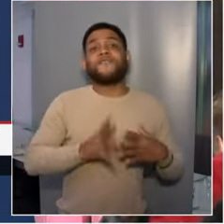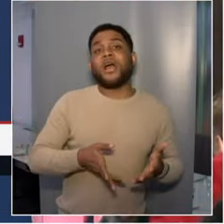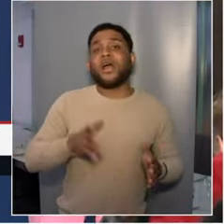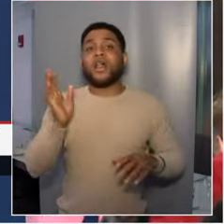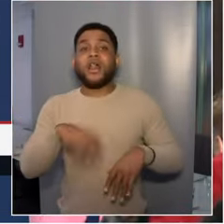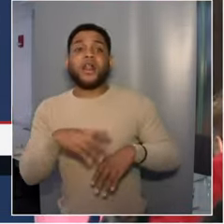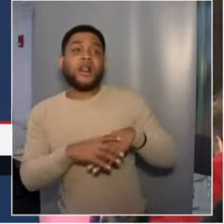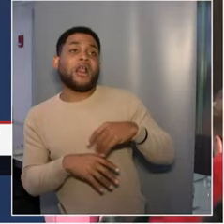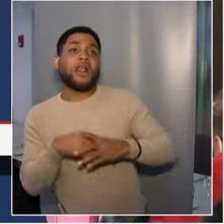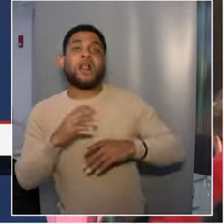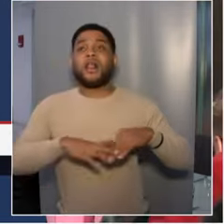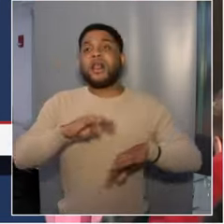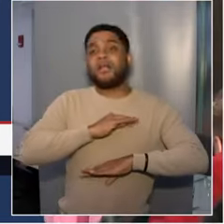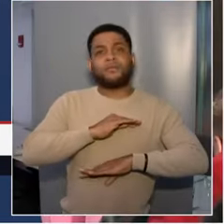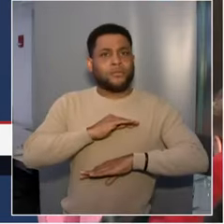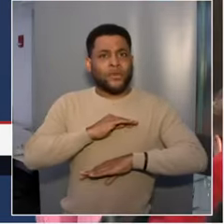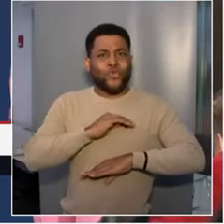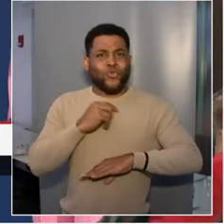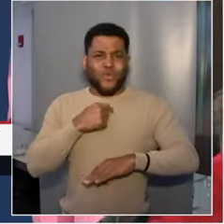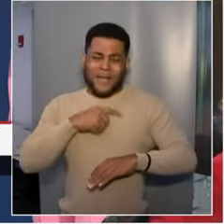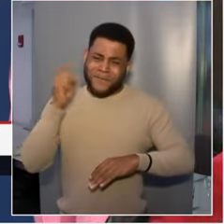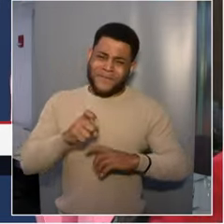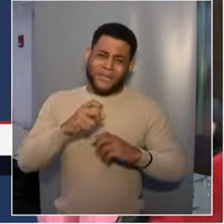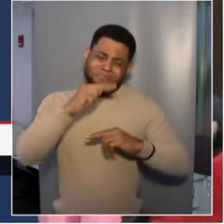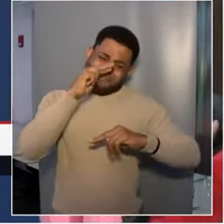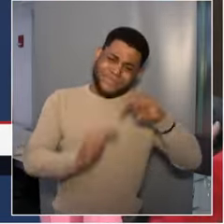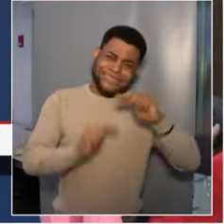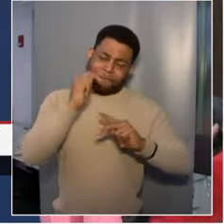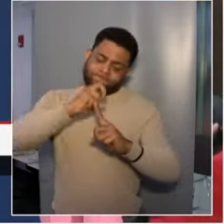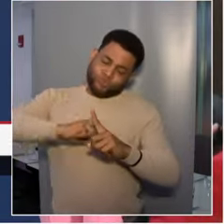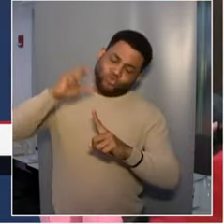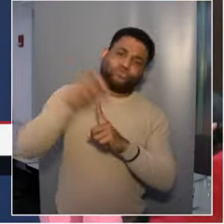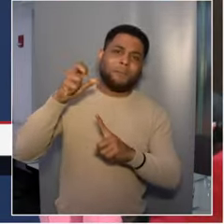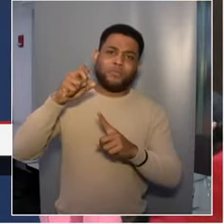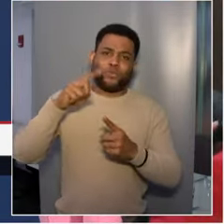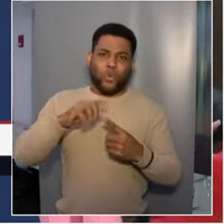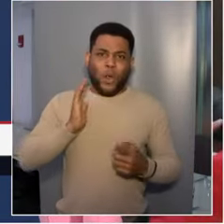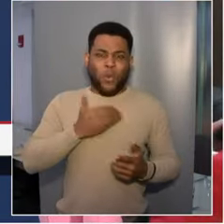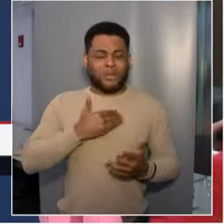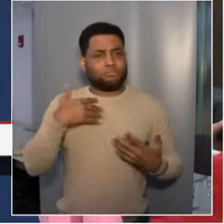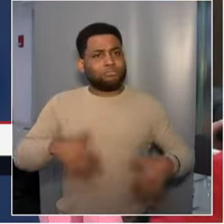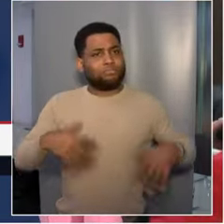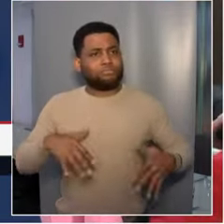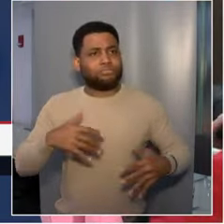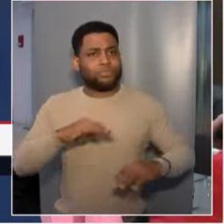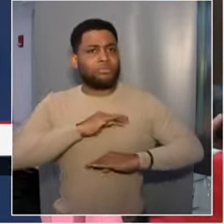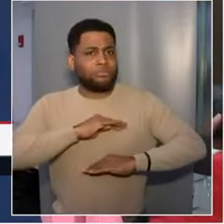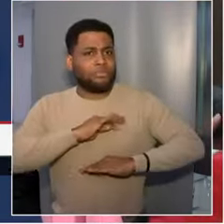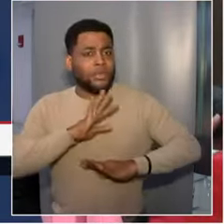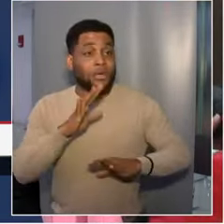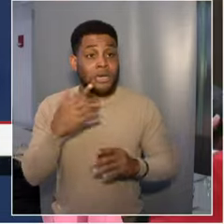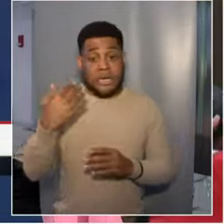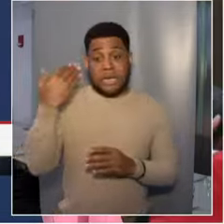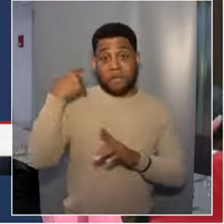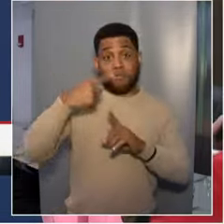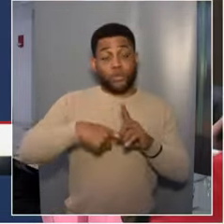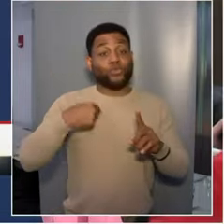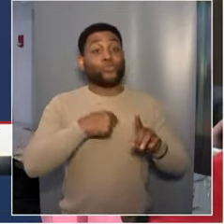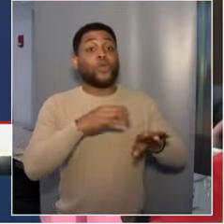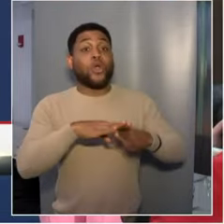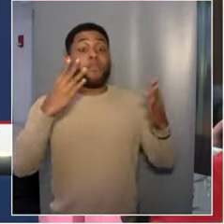door, last month, we opened the world's most advanced digital studio. It's right across the